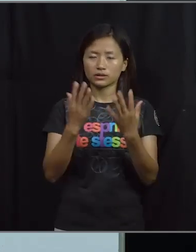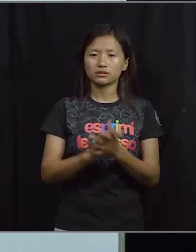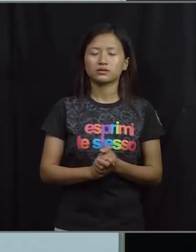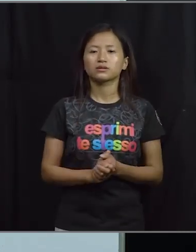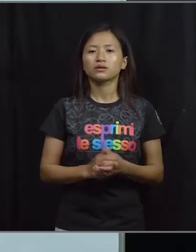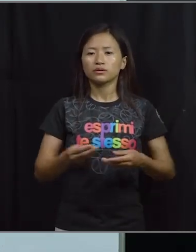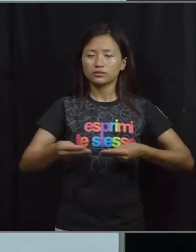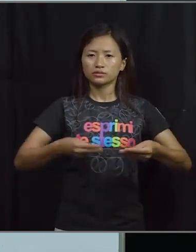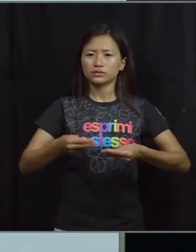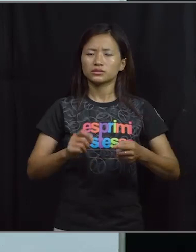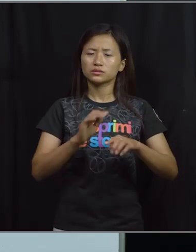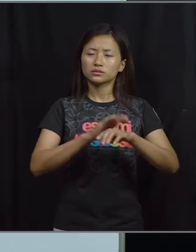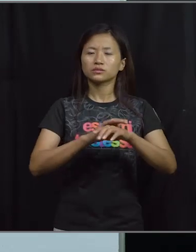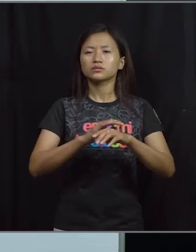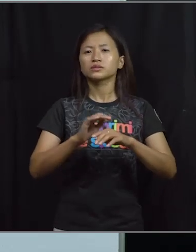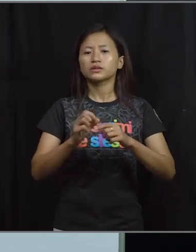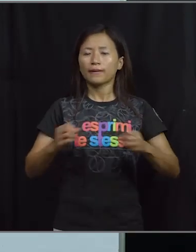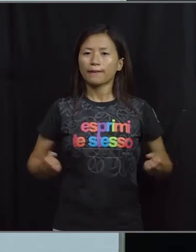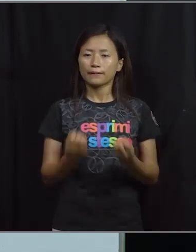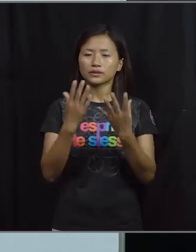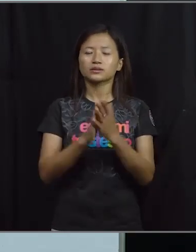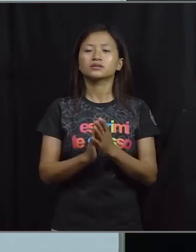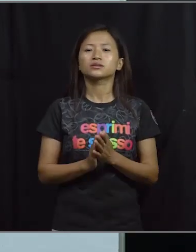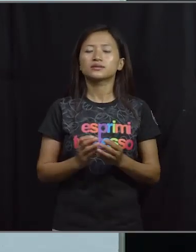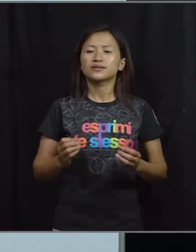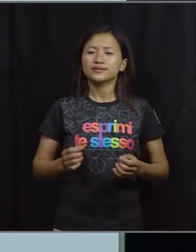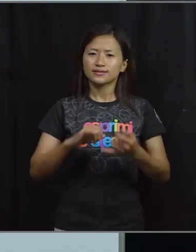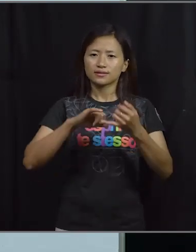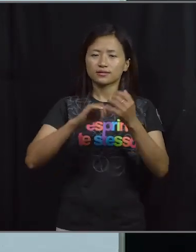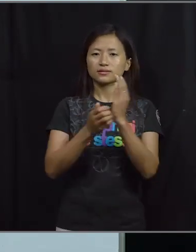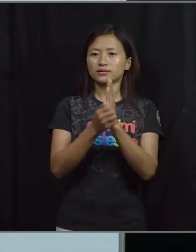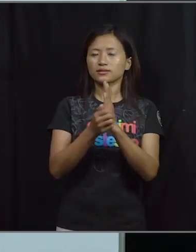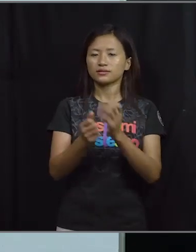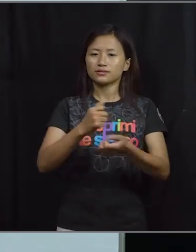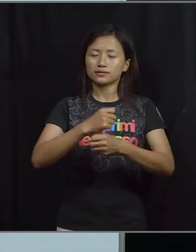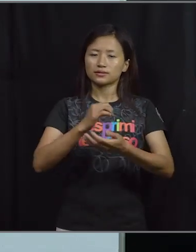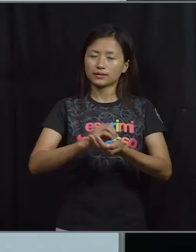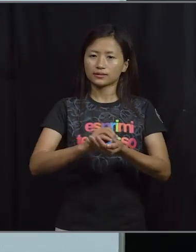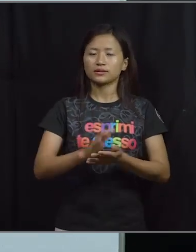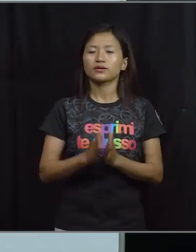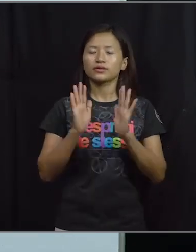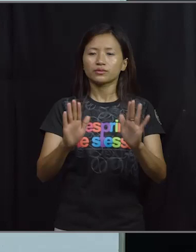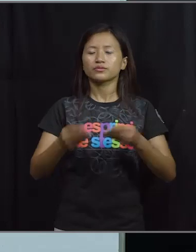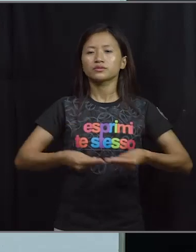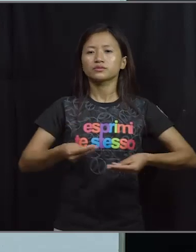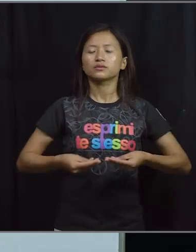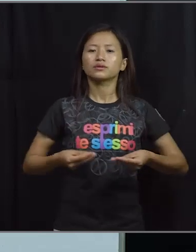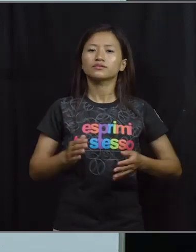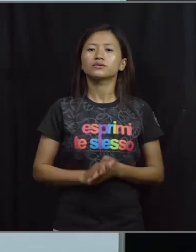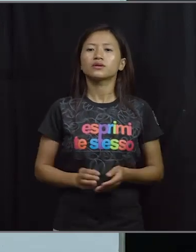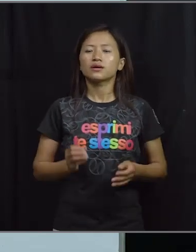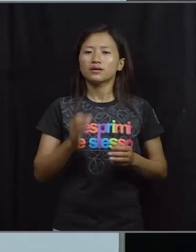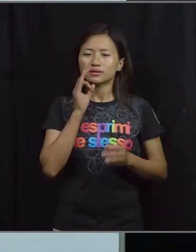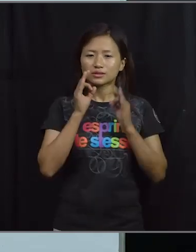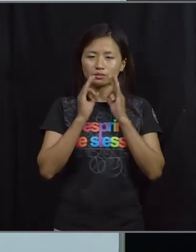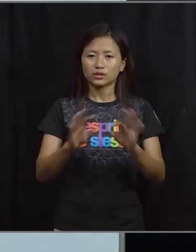Entrepreneurial competency. What is competency? A competency is a skill set that an entrepreneur needs to have, a special knowledge in